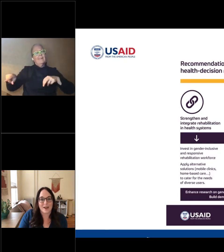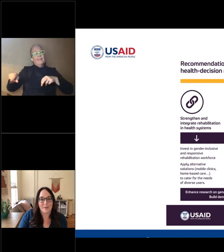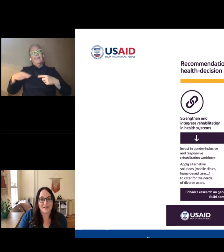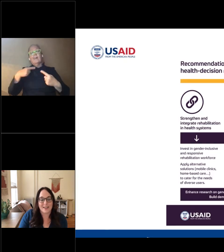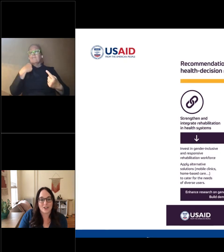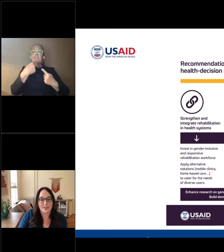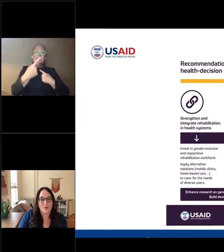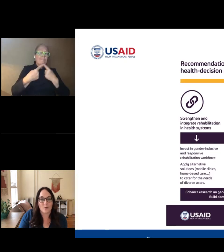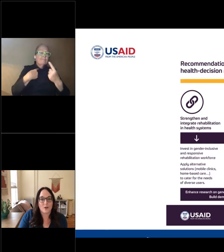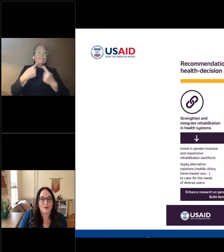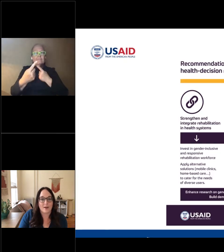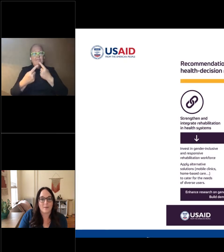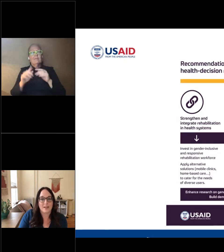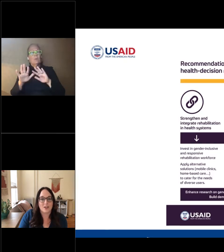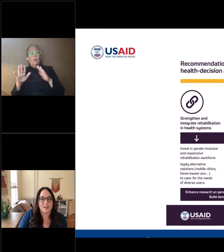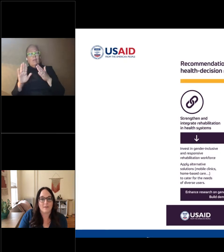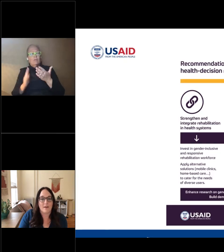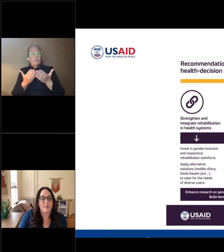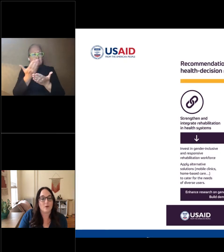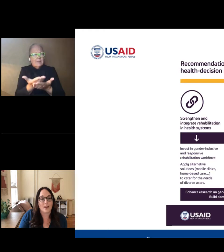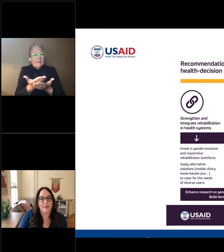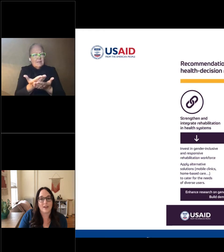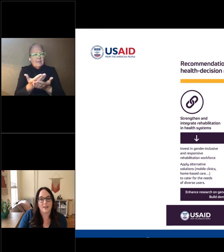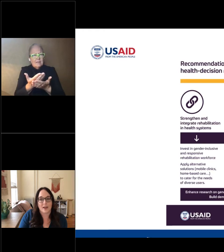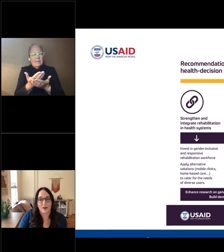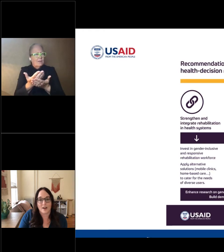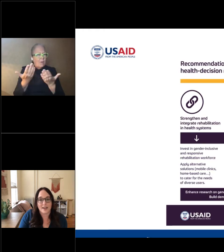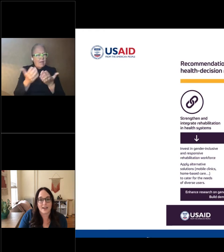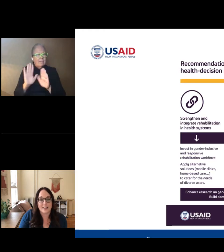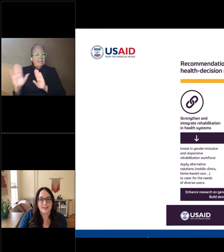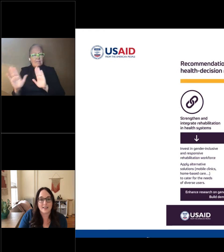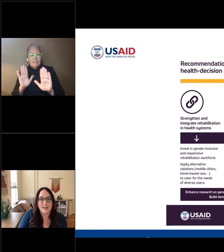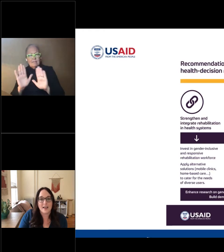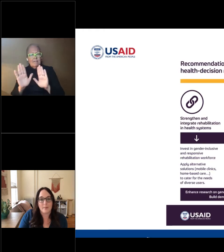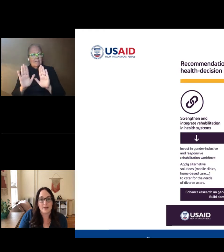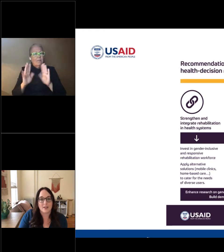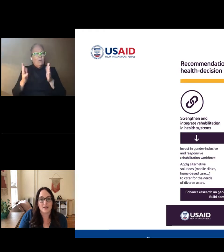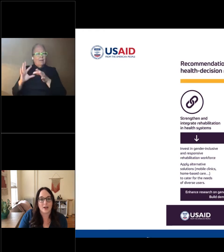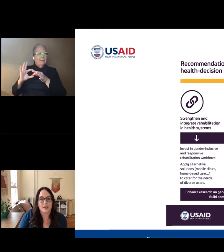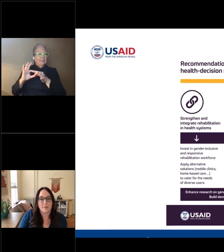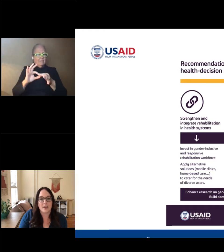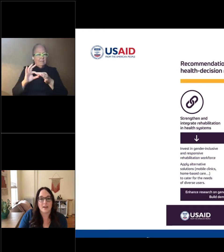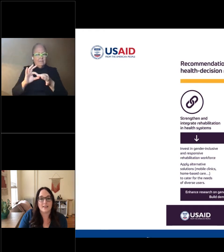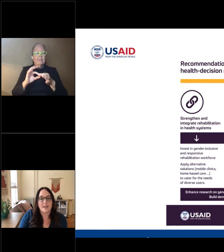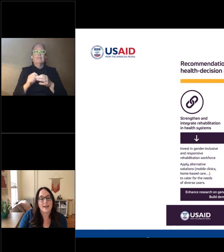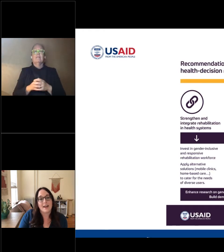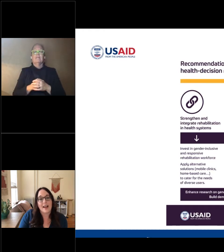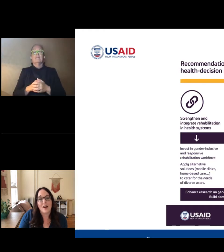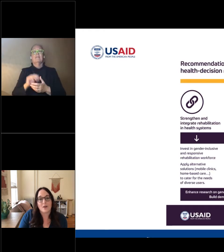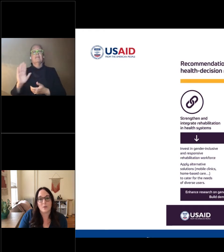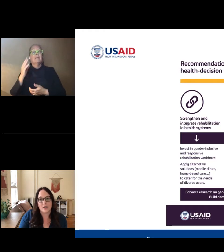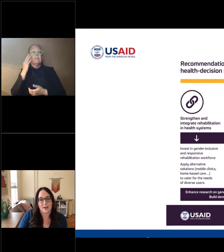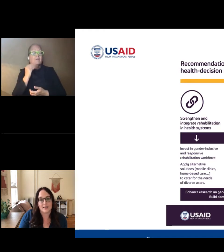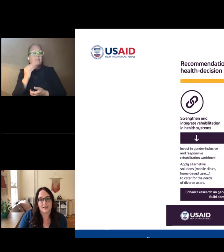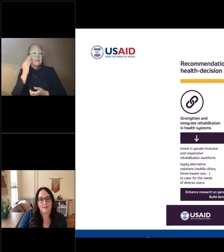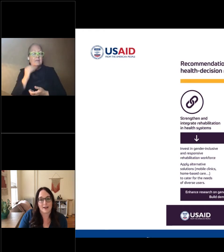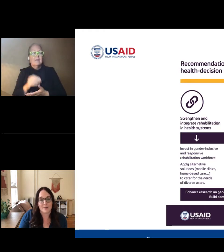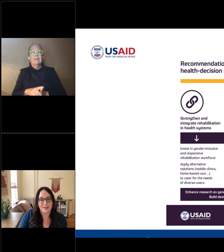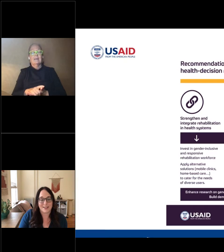on those recommendations of which recommendation they find most relevant in their context and based on their experience, and how